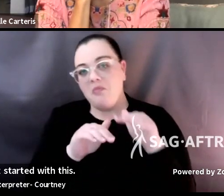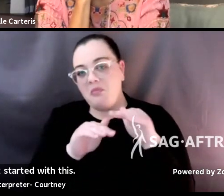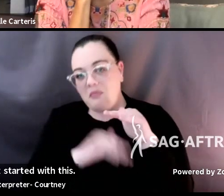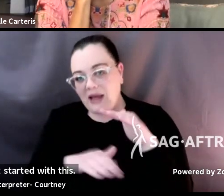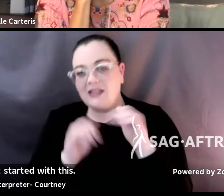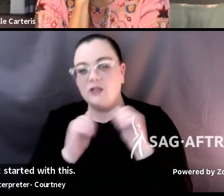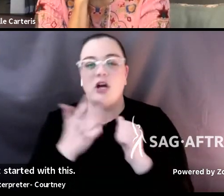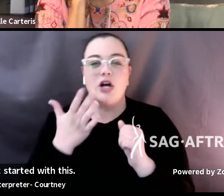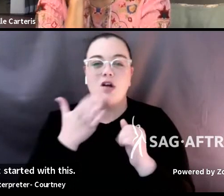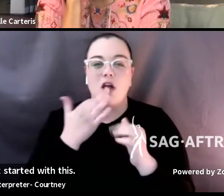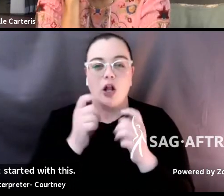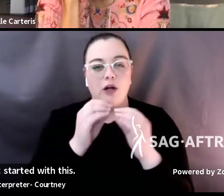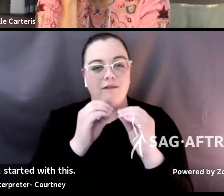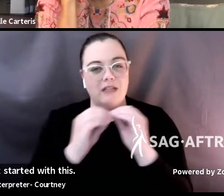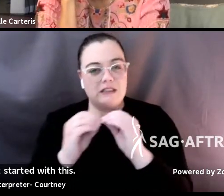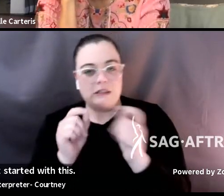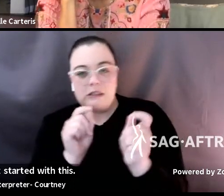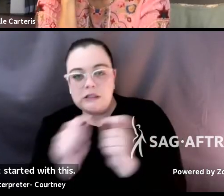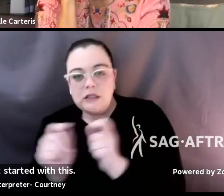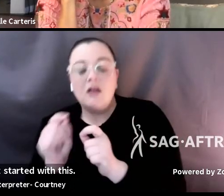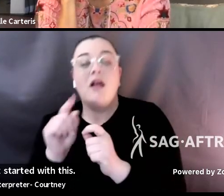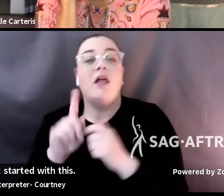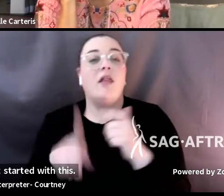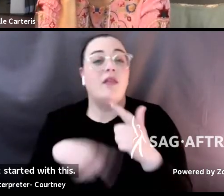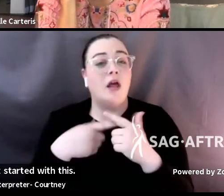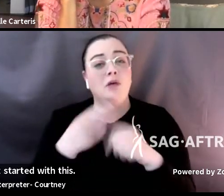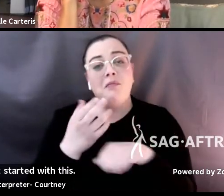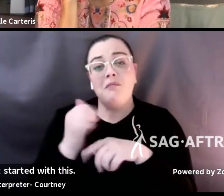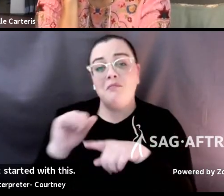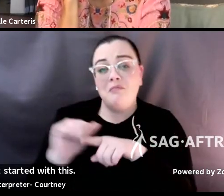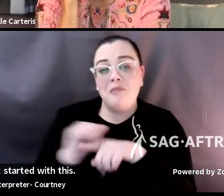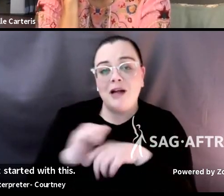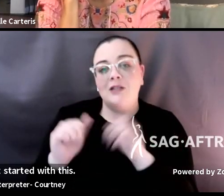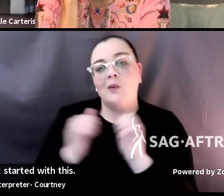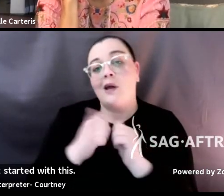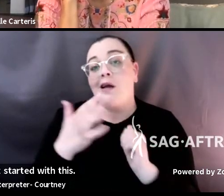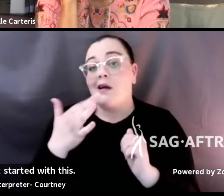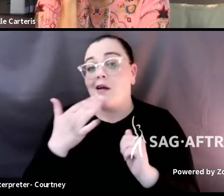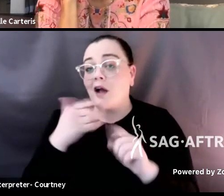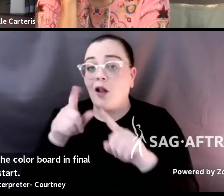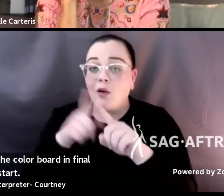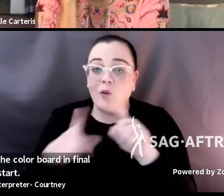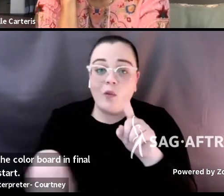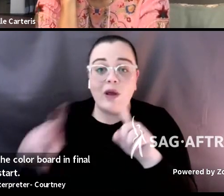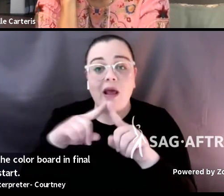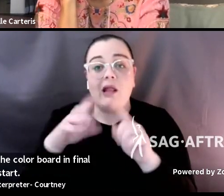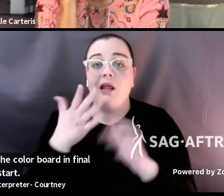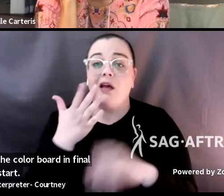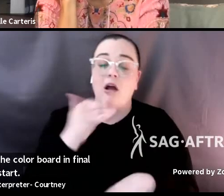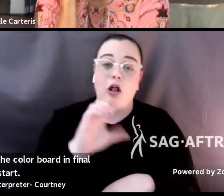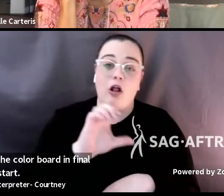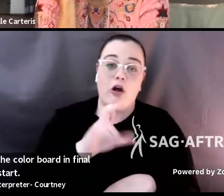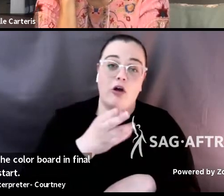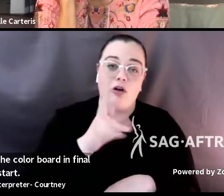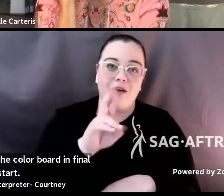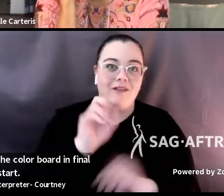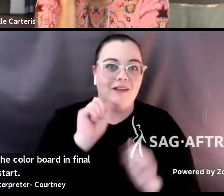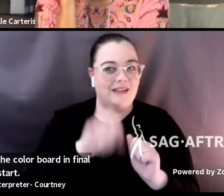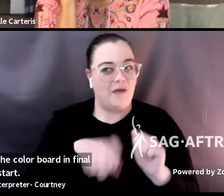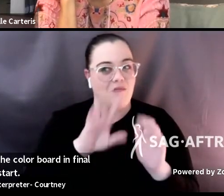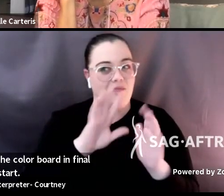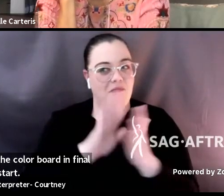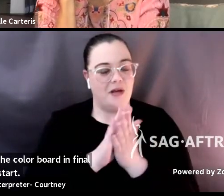Final Cut is the way to start. From there, you can do color wheels, color curves, and all these other things. It can get very, very deep, but start